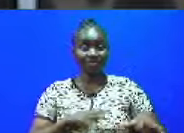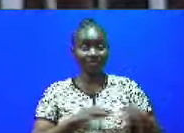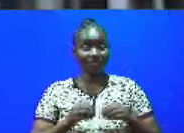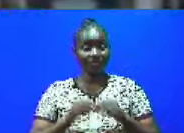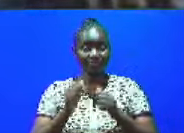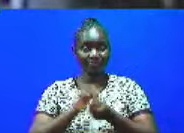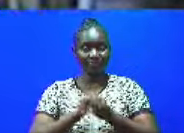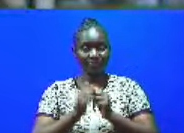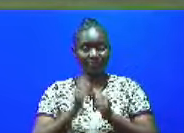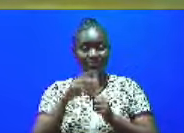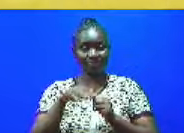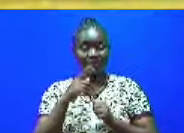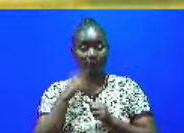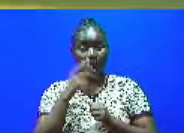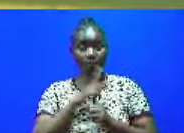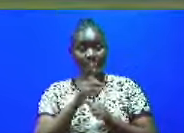ones.